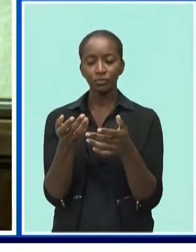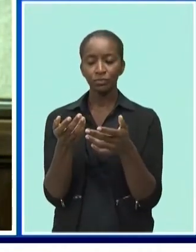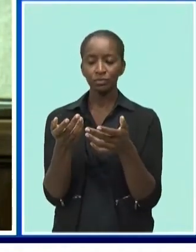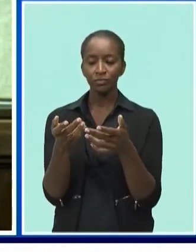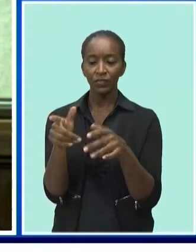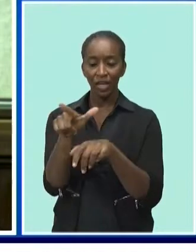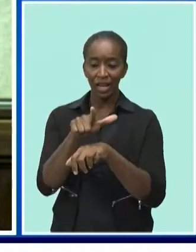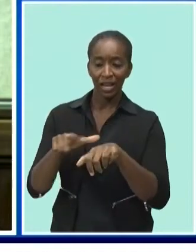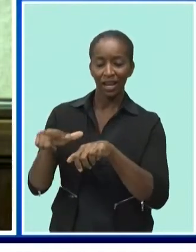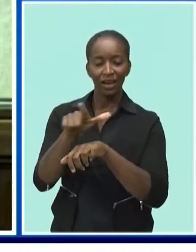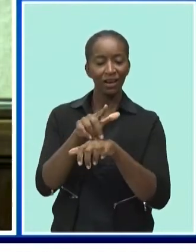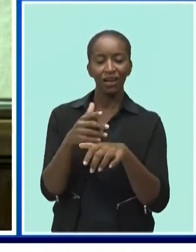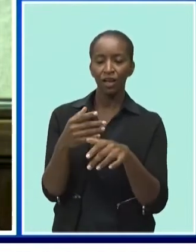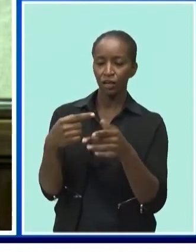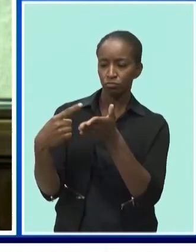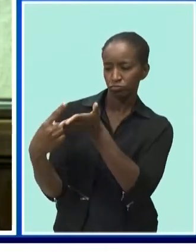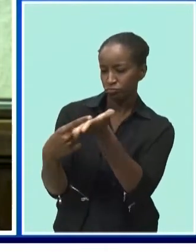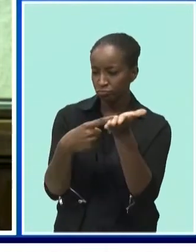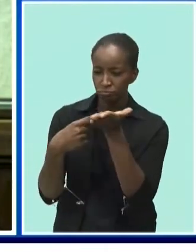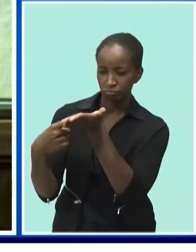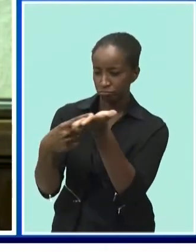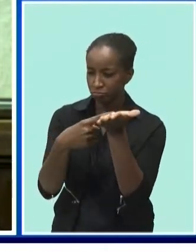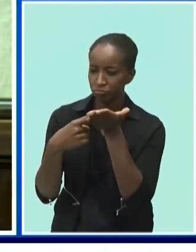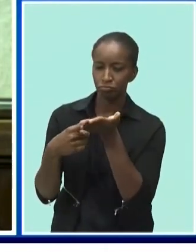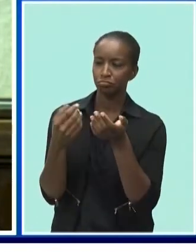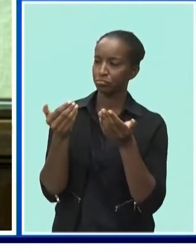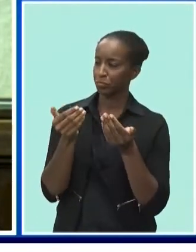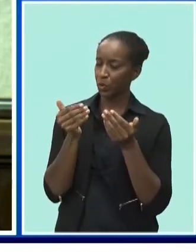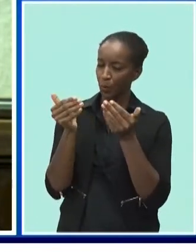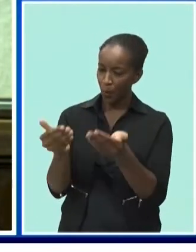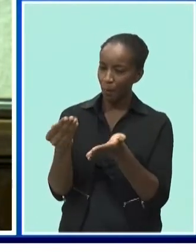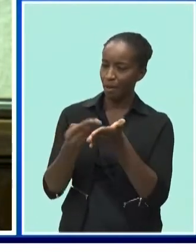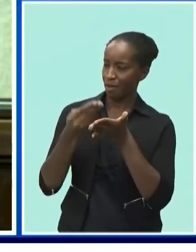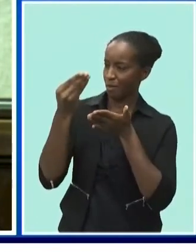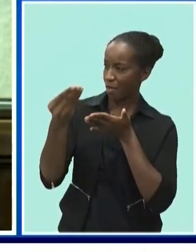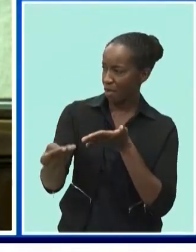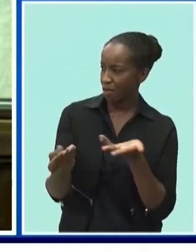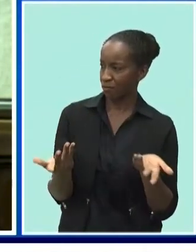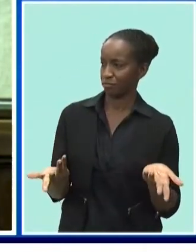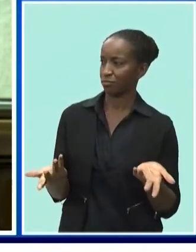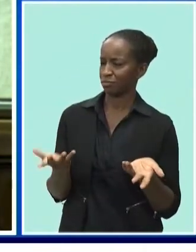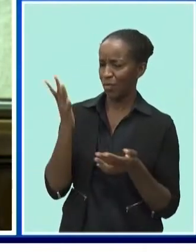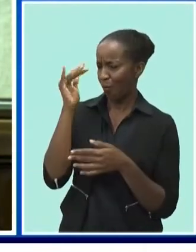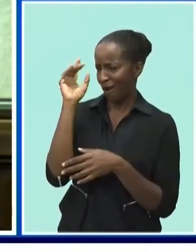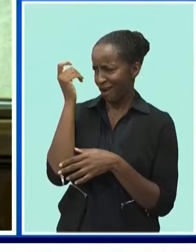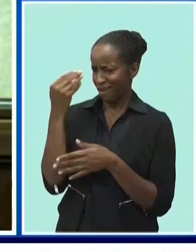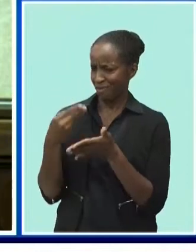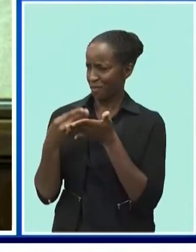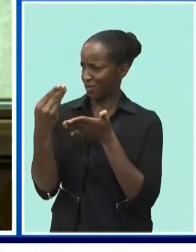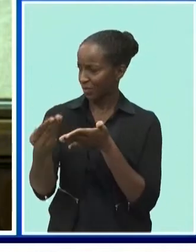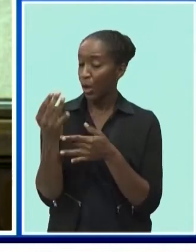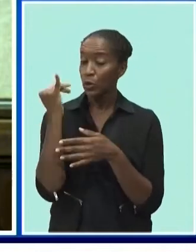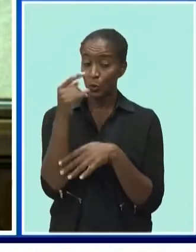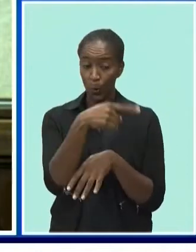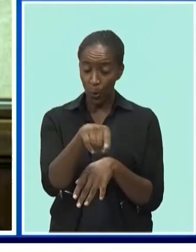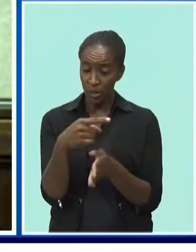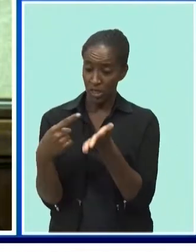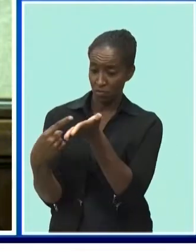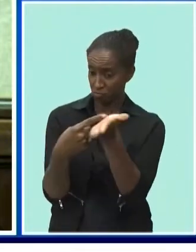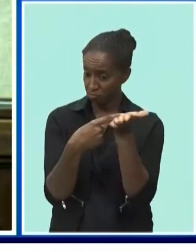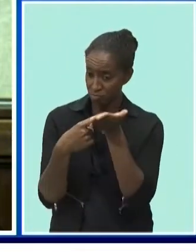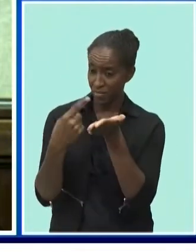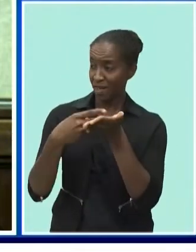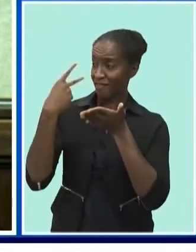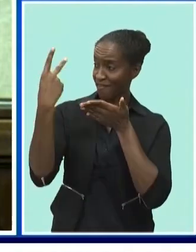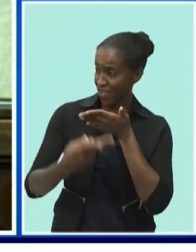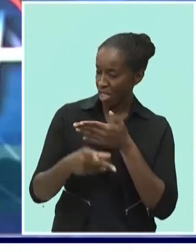piper? Why is that not the route being taken? If that route has been tried and it has failed, then you need to